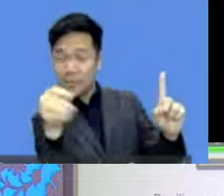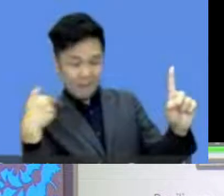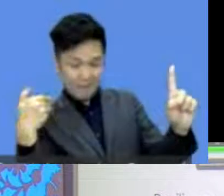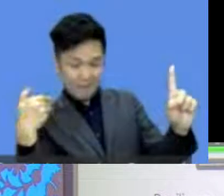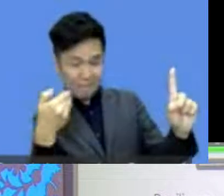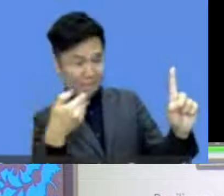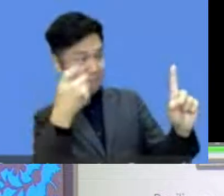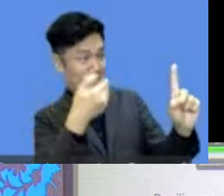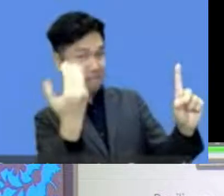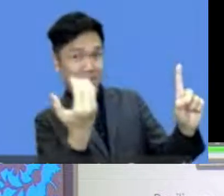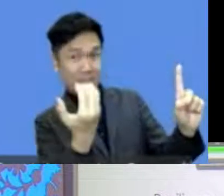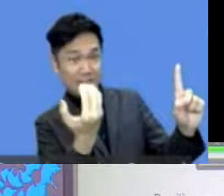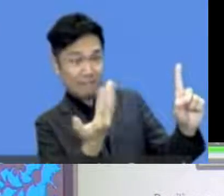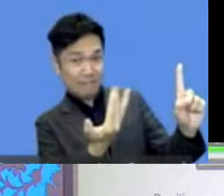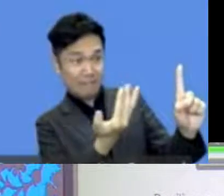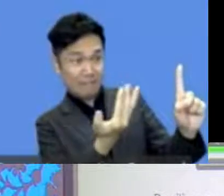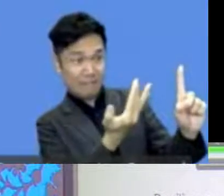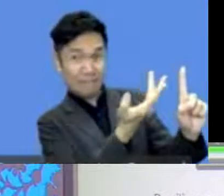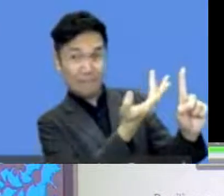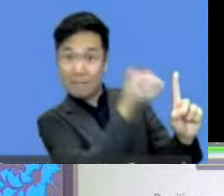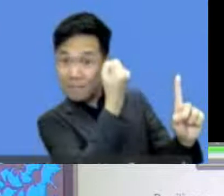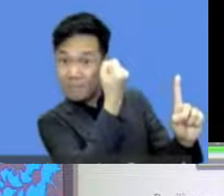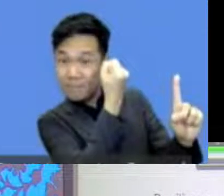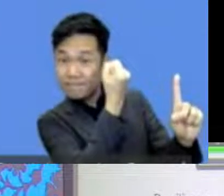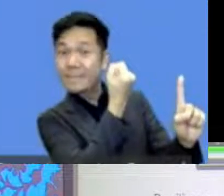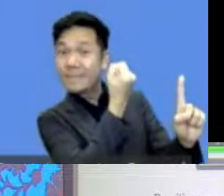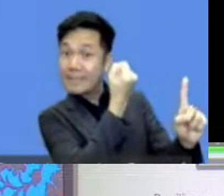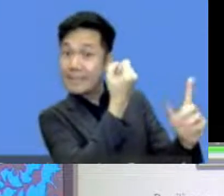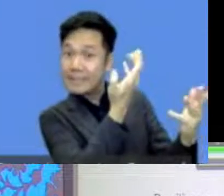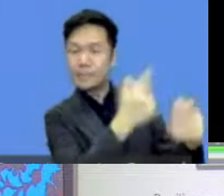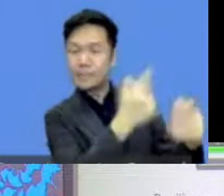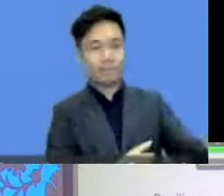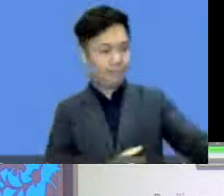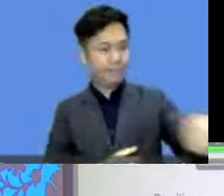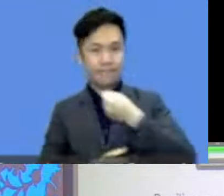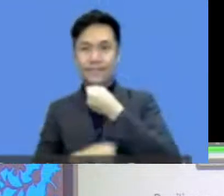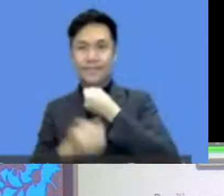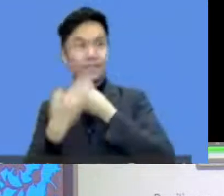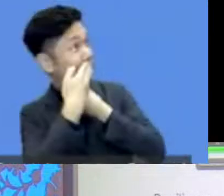much. But there's one more pertinent issue that,